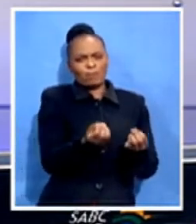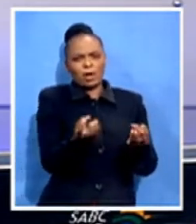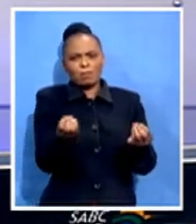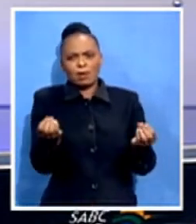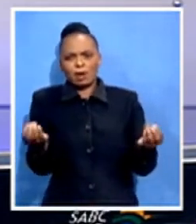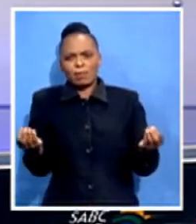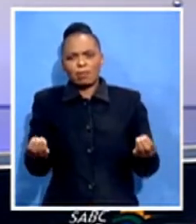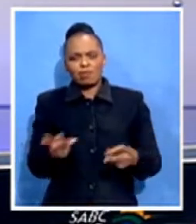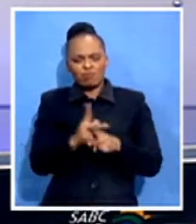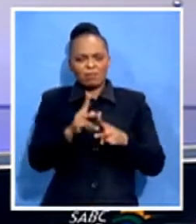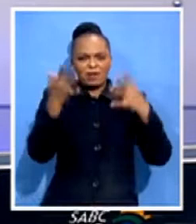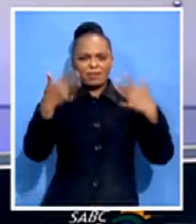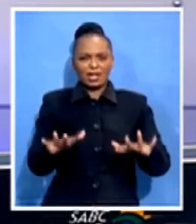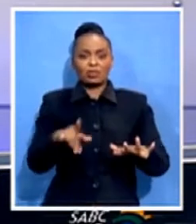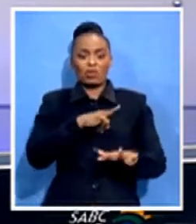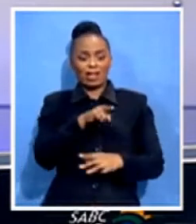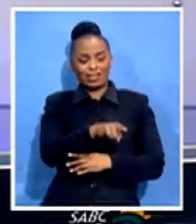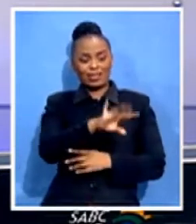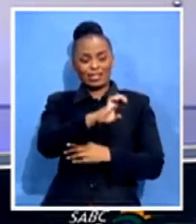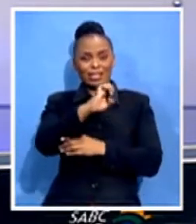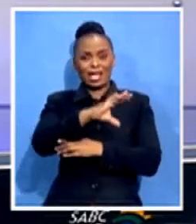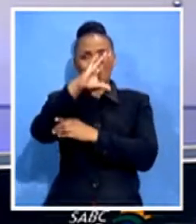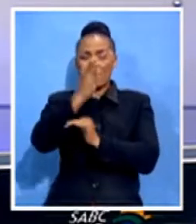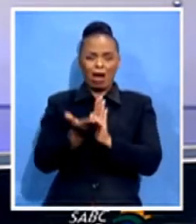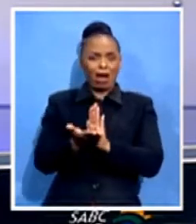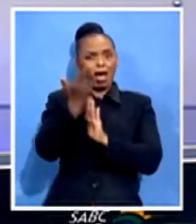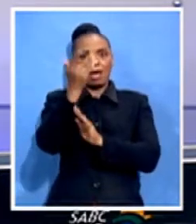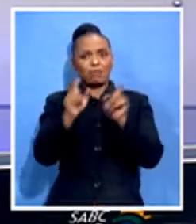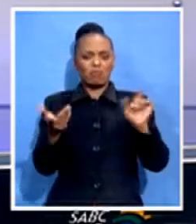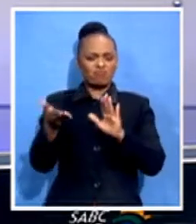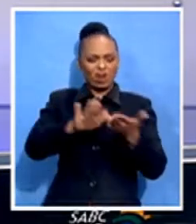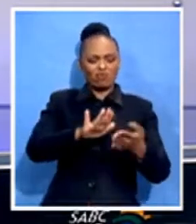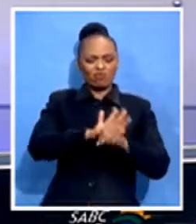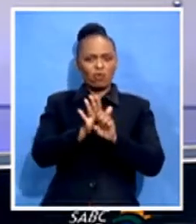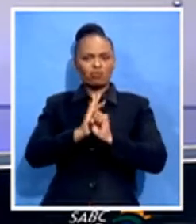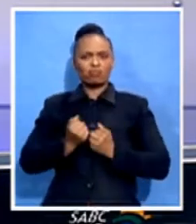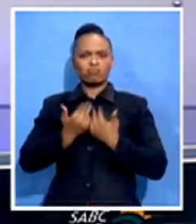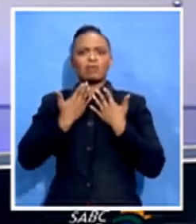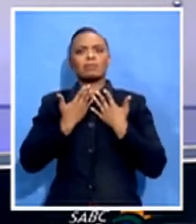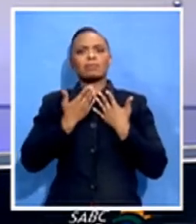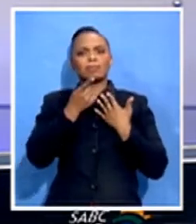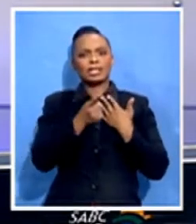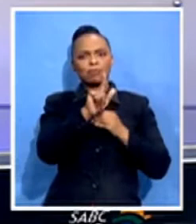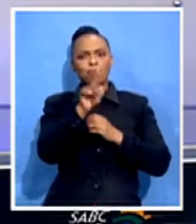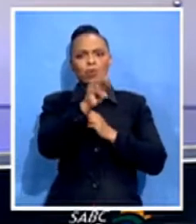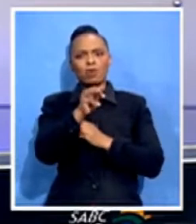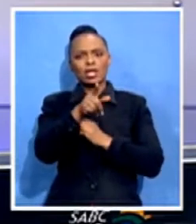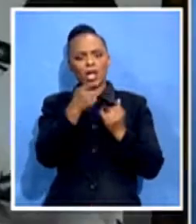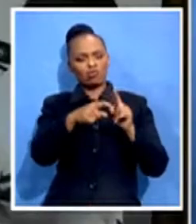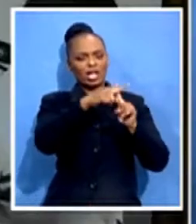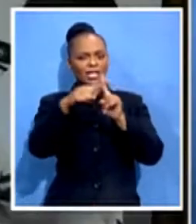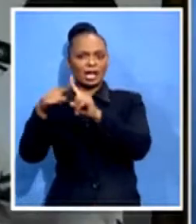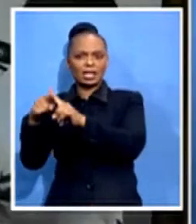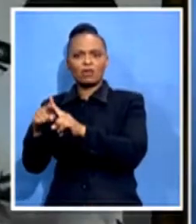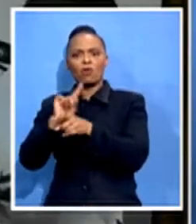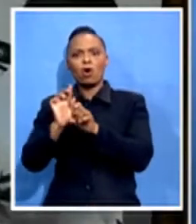in the country. An estimate of 3.7 million are targeted for immunization. To find out more on this, let's cross to our